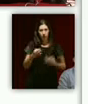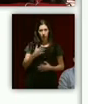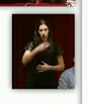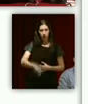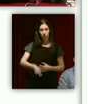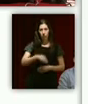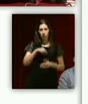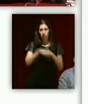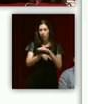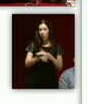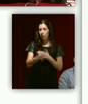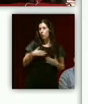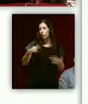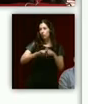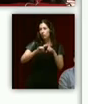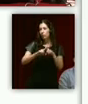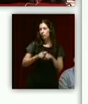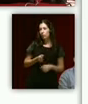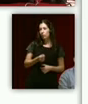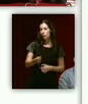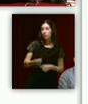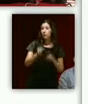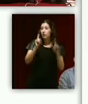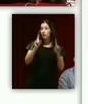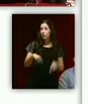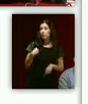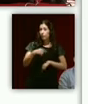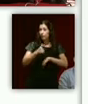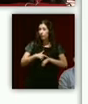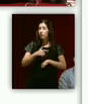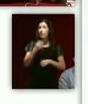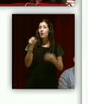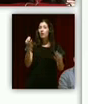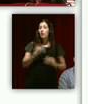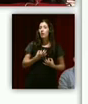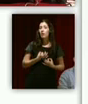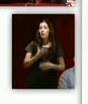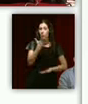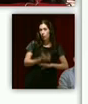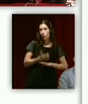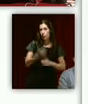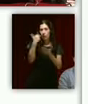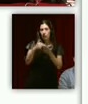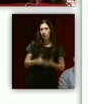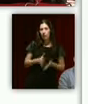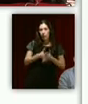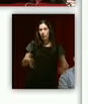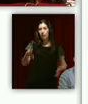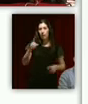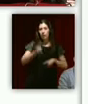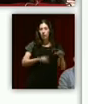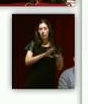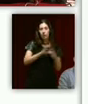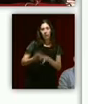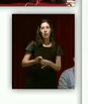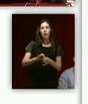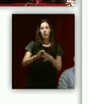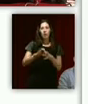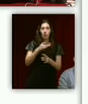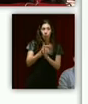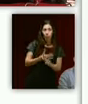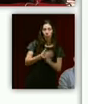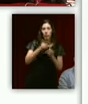by the joysticks. So it needs to manage any type of joystick, and also it must upload the macros,